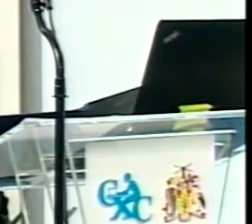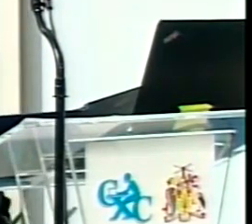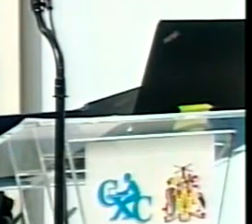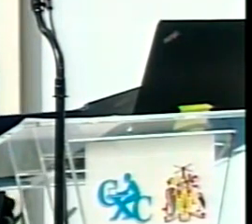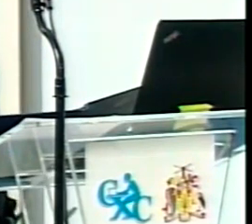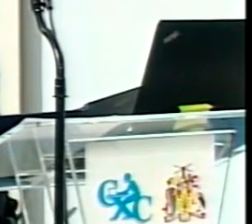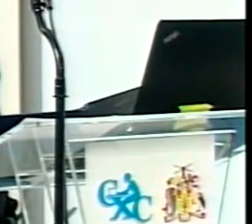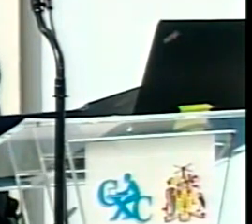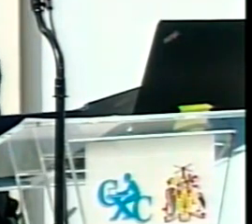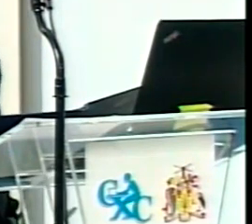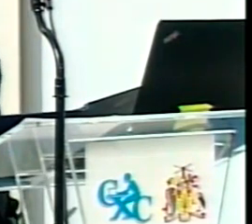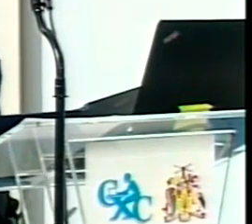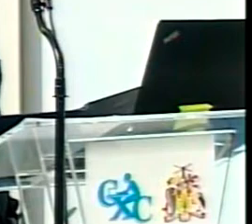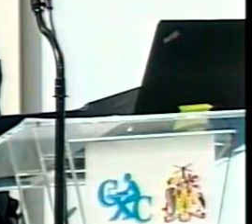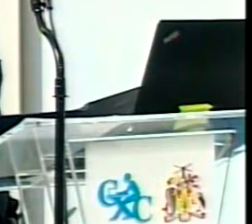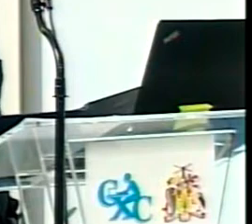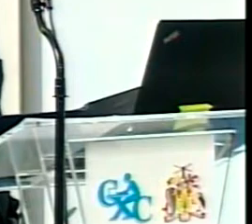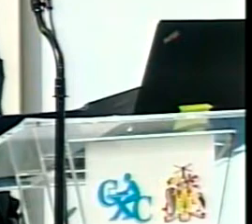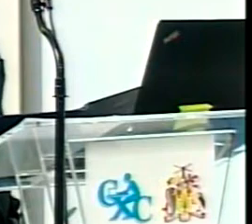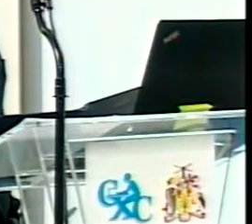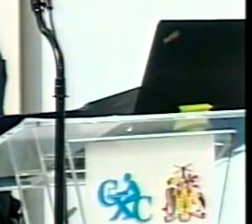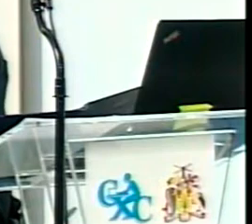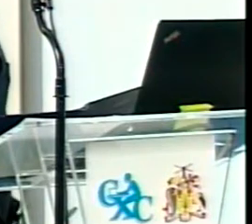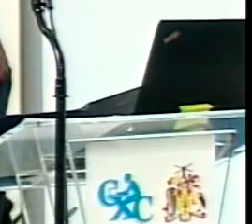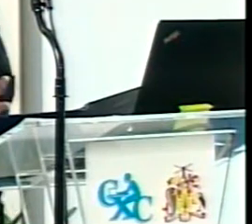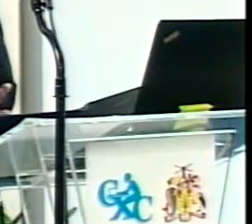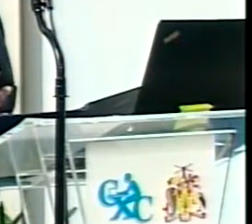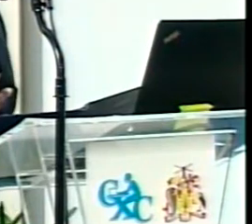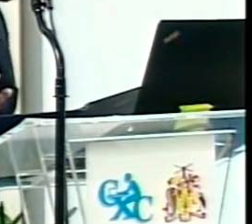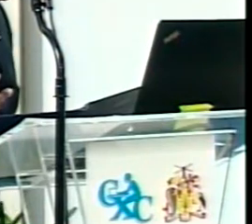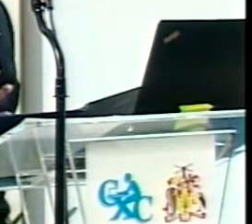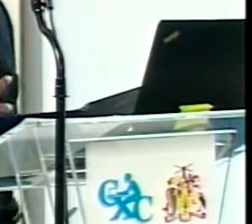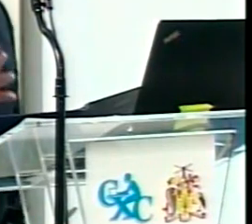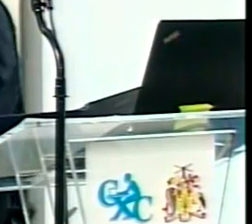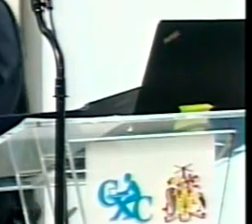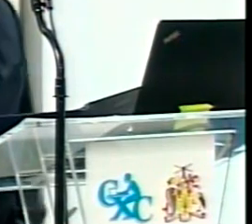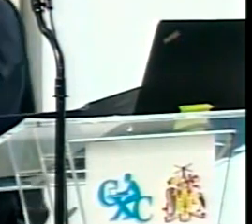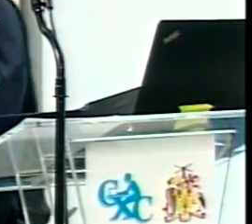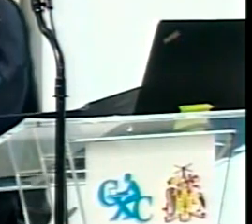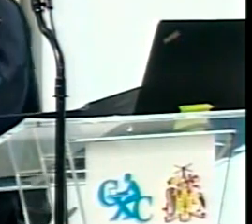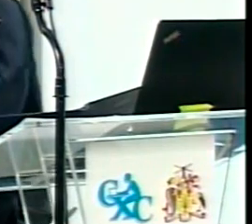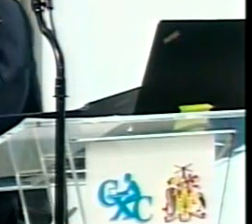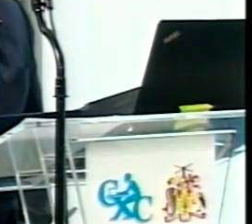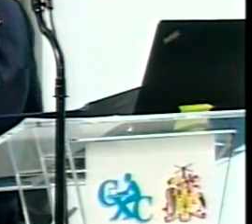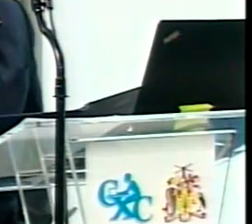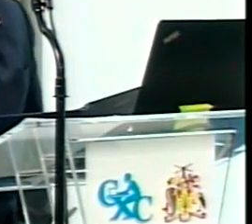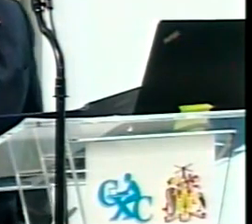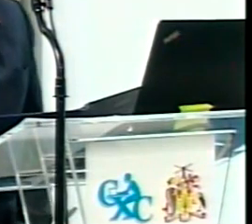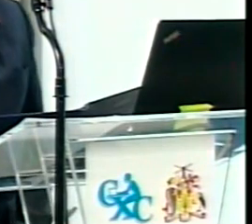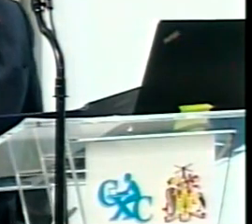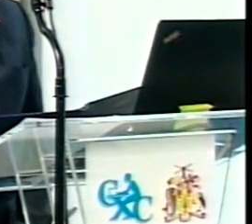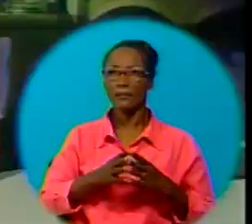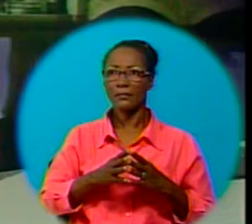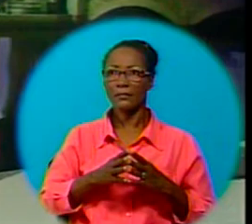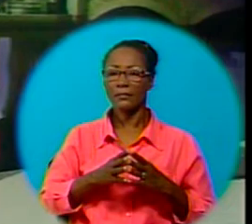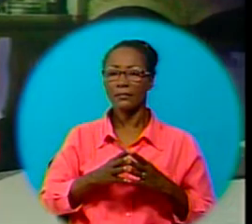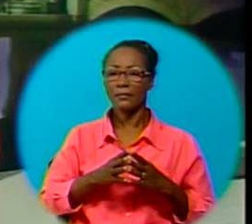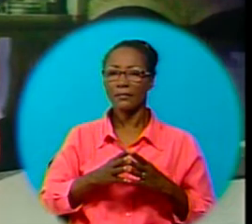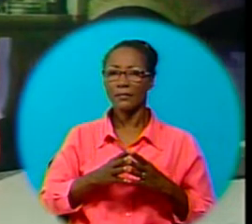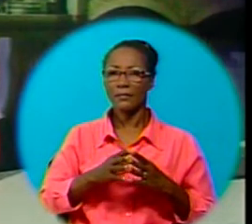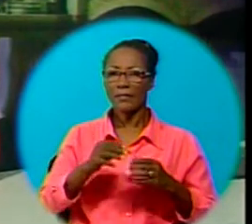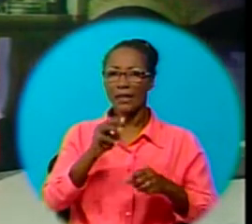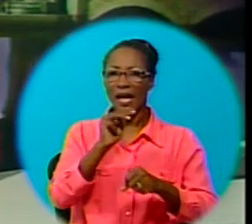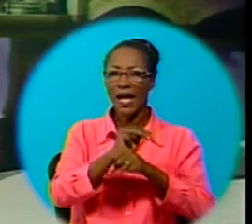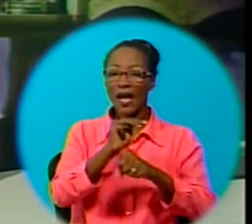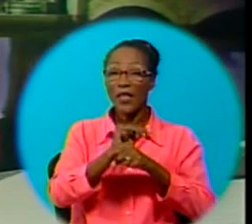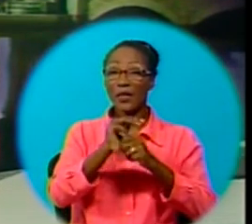results vis-a-vis Harrison College and Queen's College in Barbados. I've noticed it. Well, the